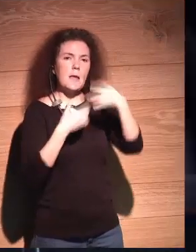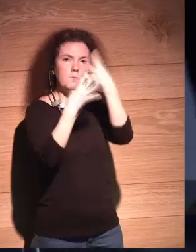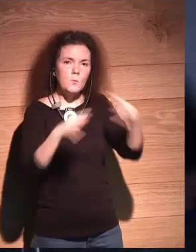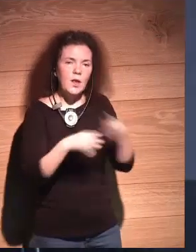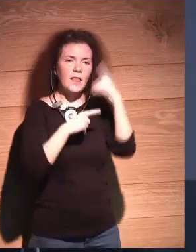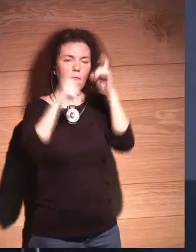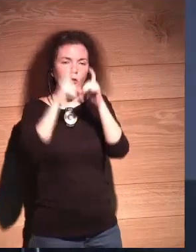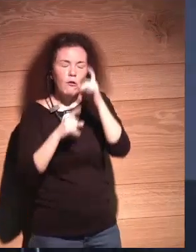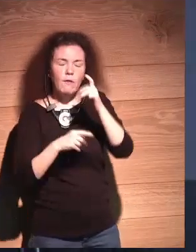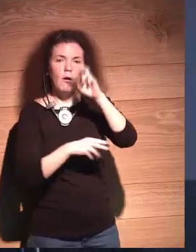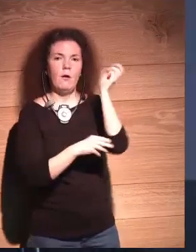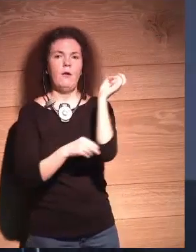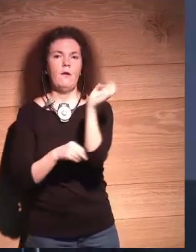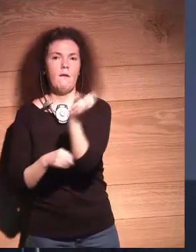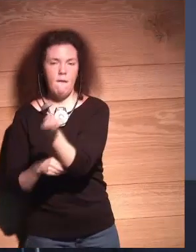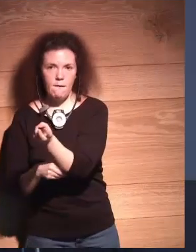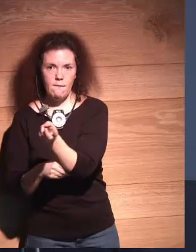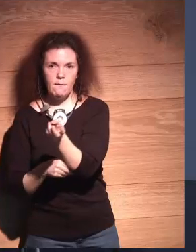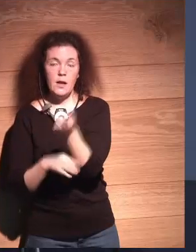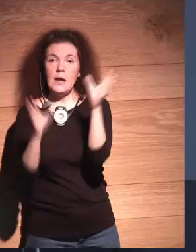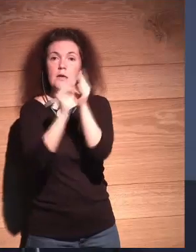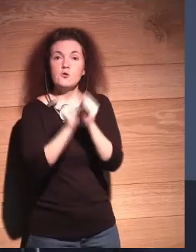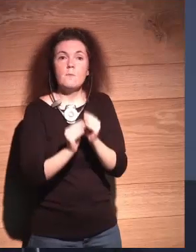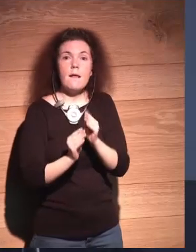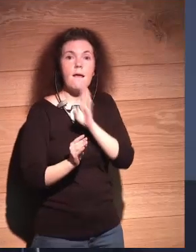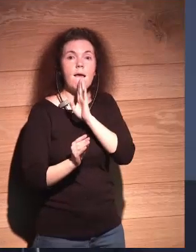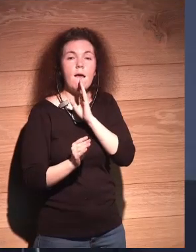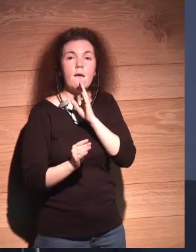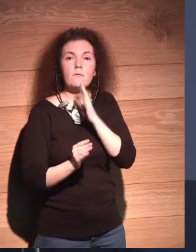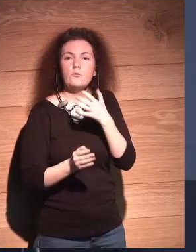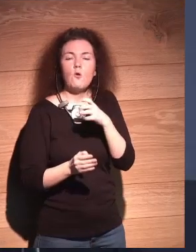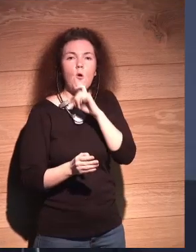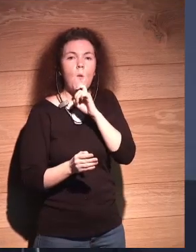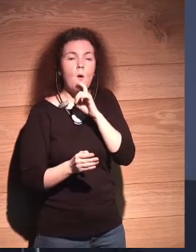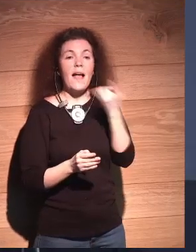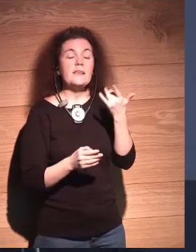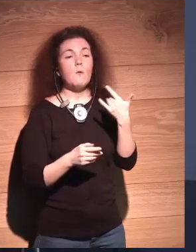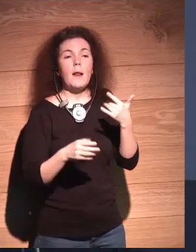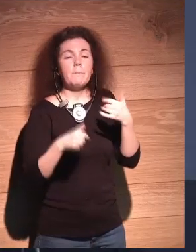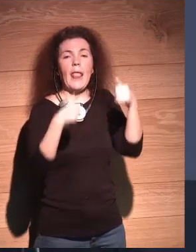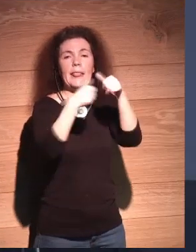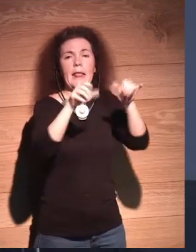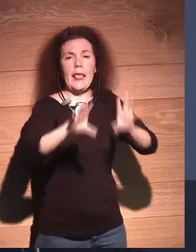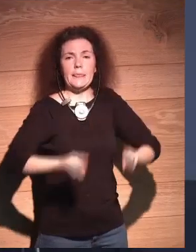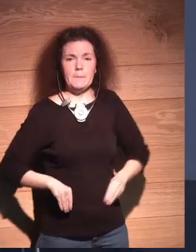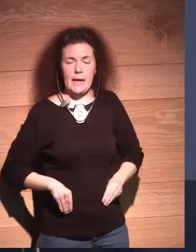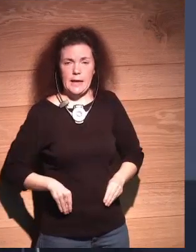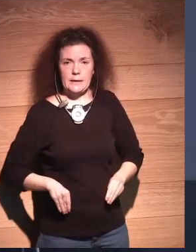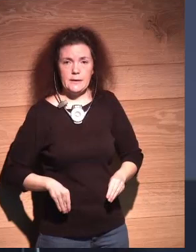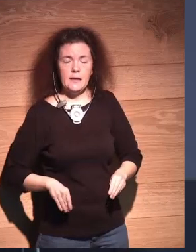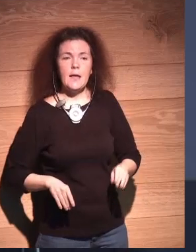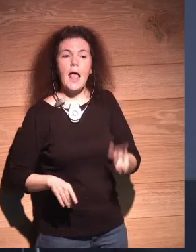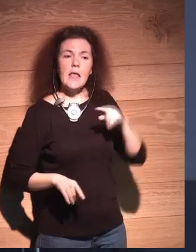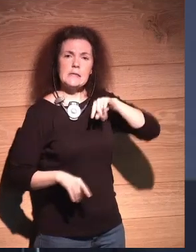say that she's a performer, a photographer, a singer, an artist, but how can you summarize all this? Well, she